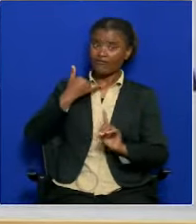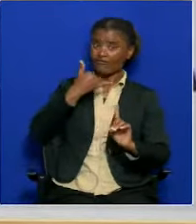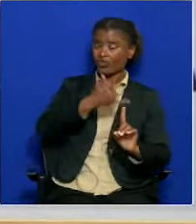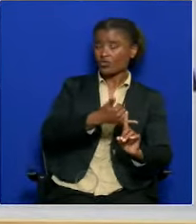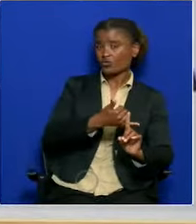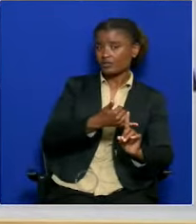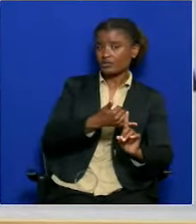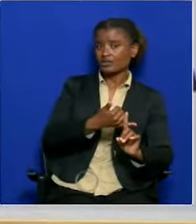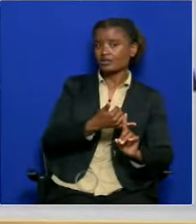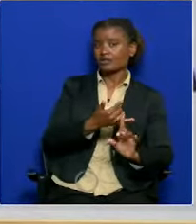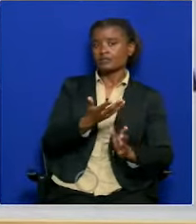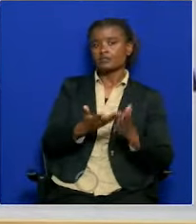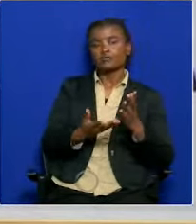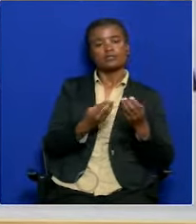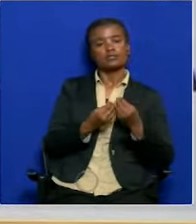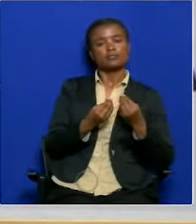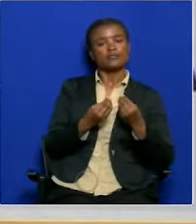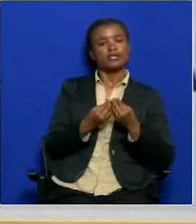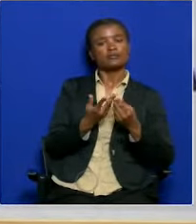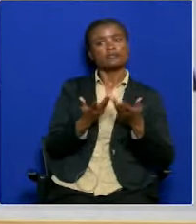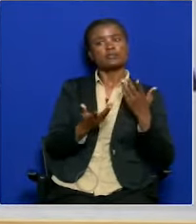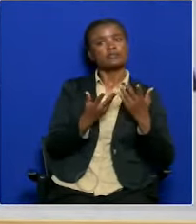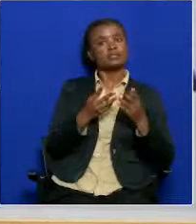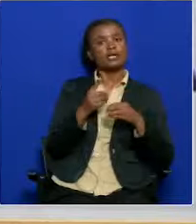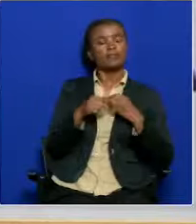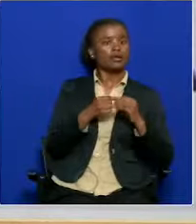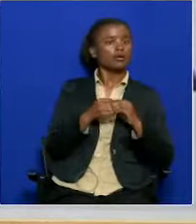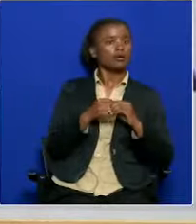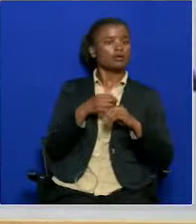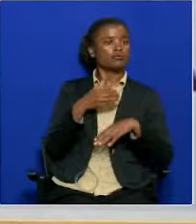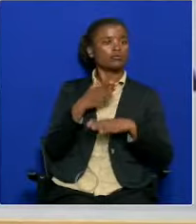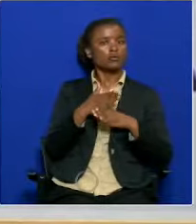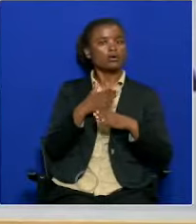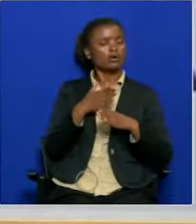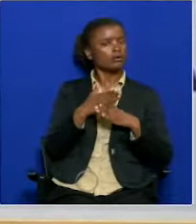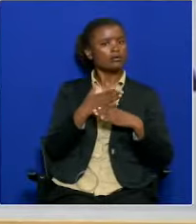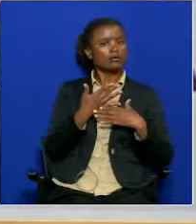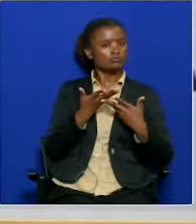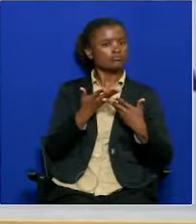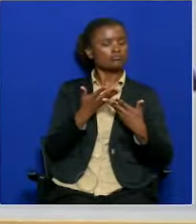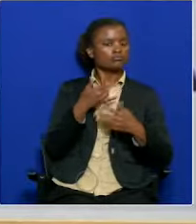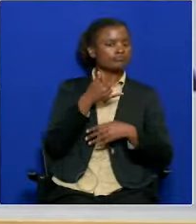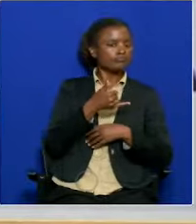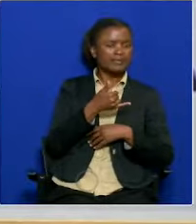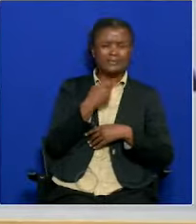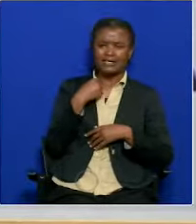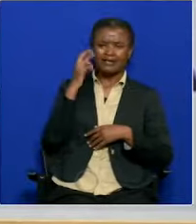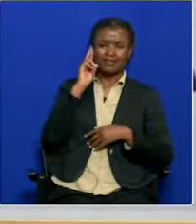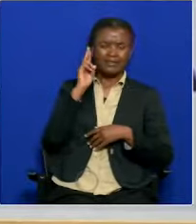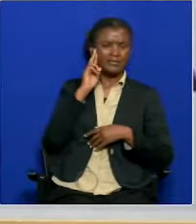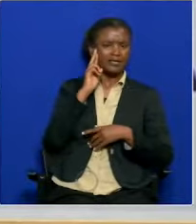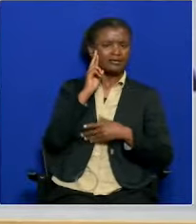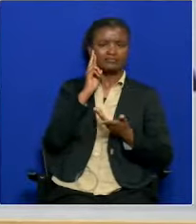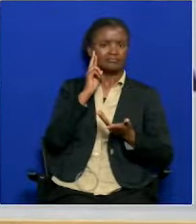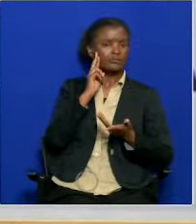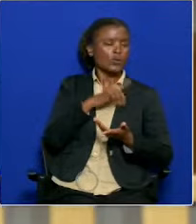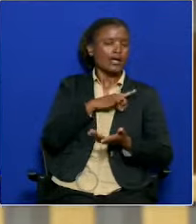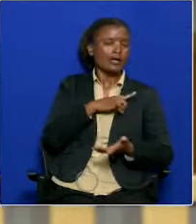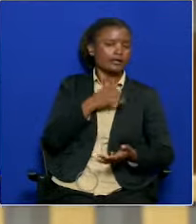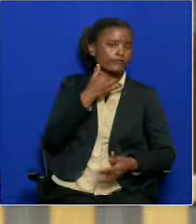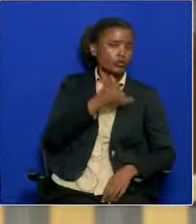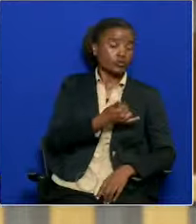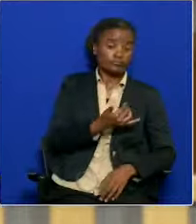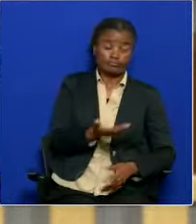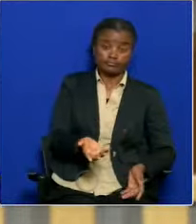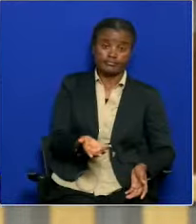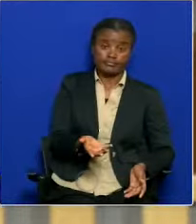in relation to work, and I can't remember why I made these calls. So I'm saying in that